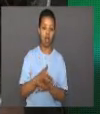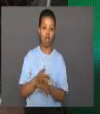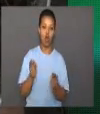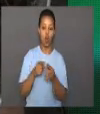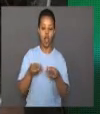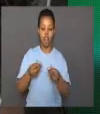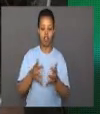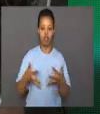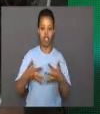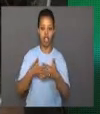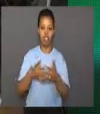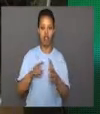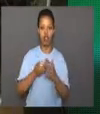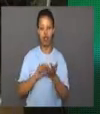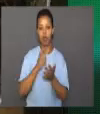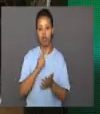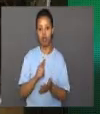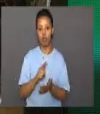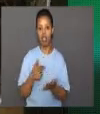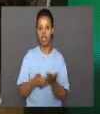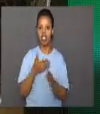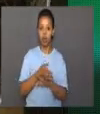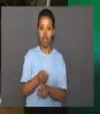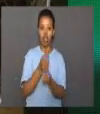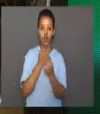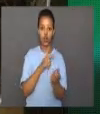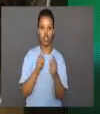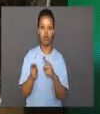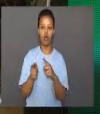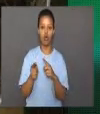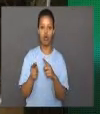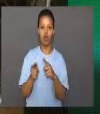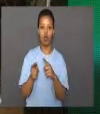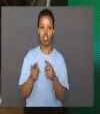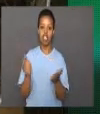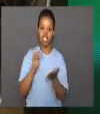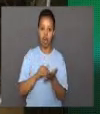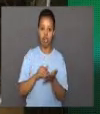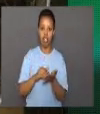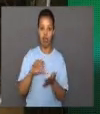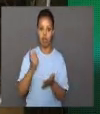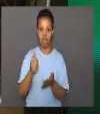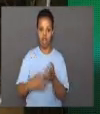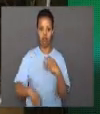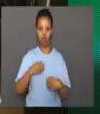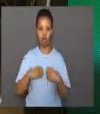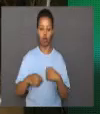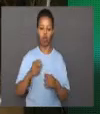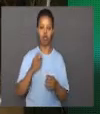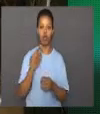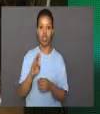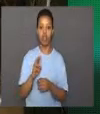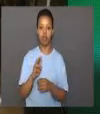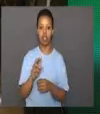soil. Then, the nutrients become available to be used by future plants